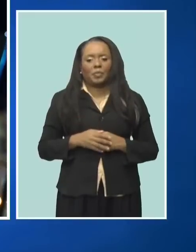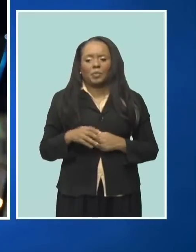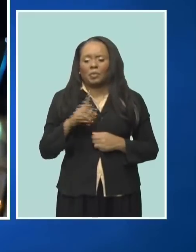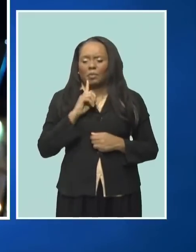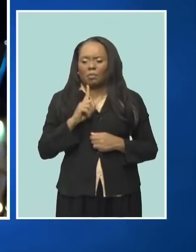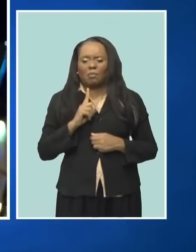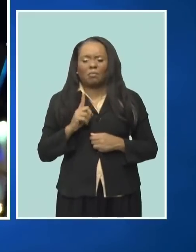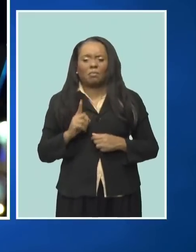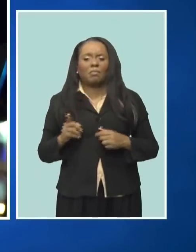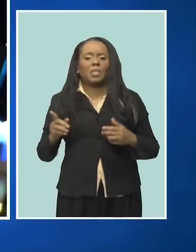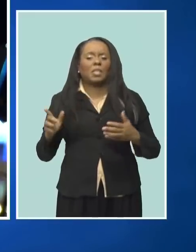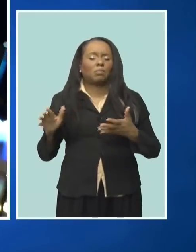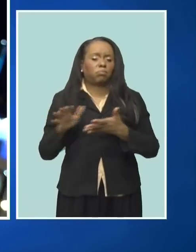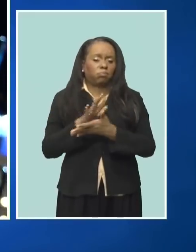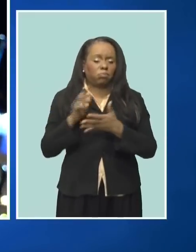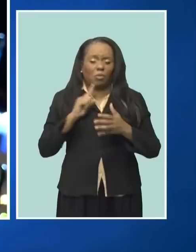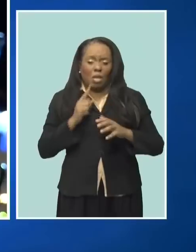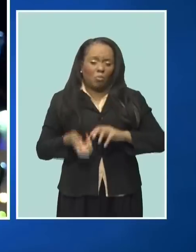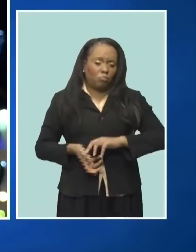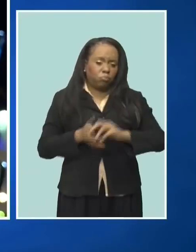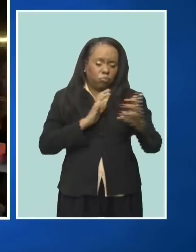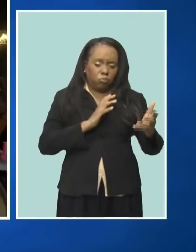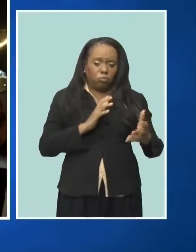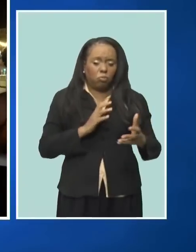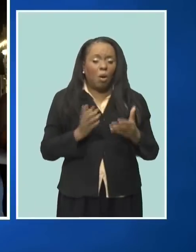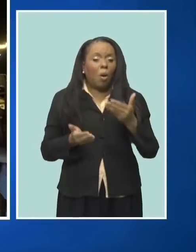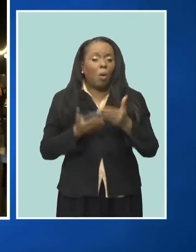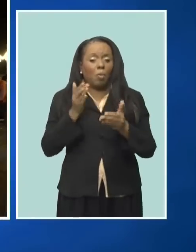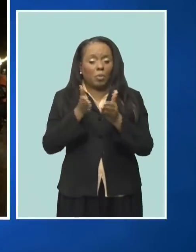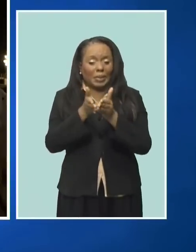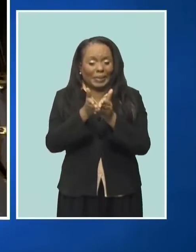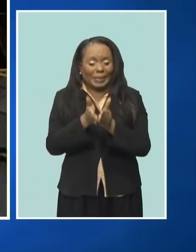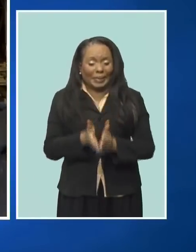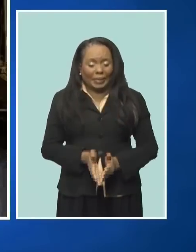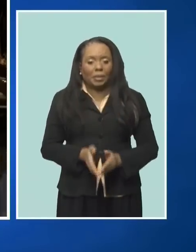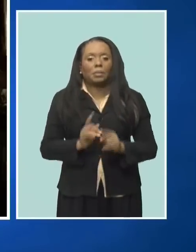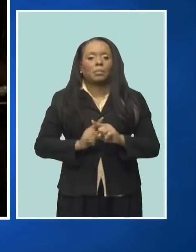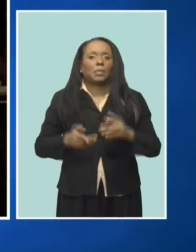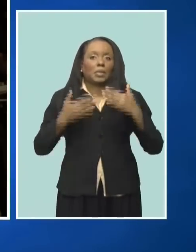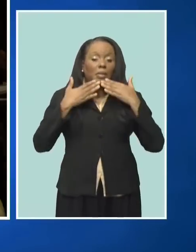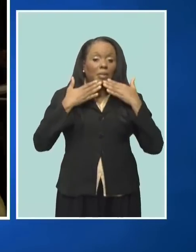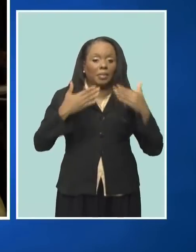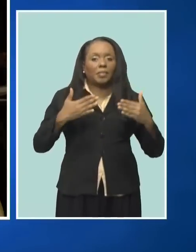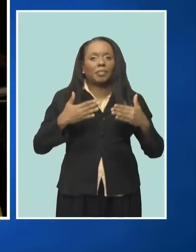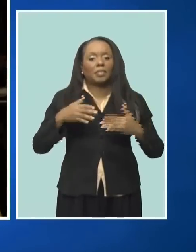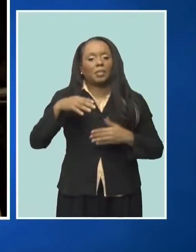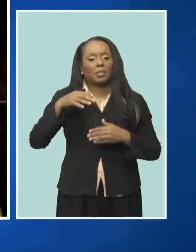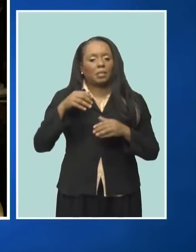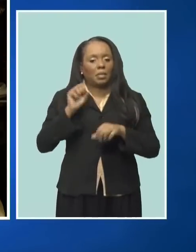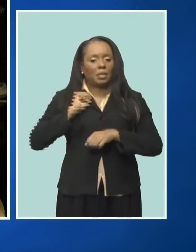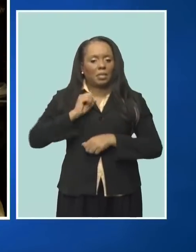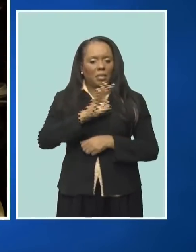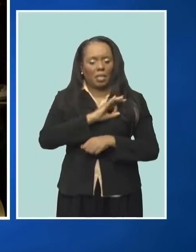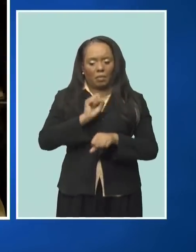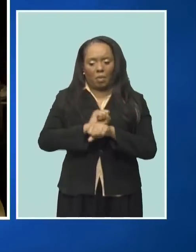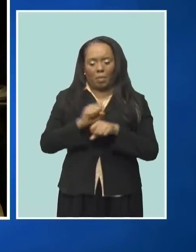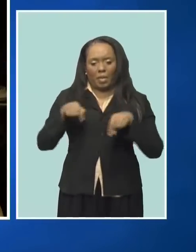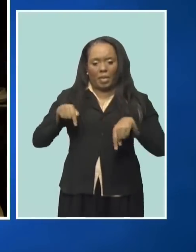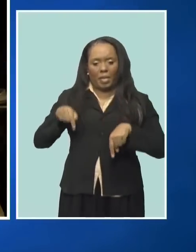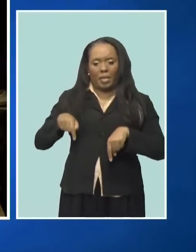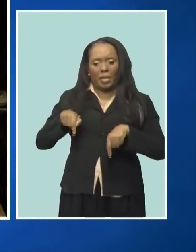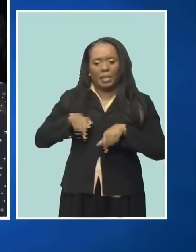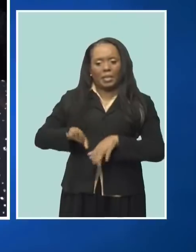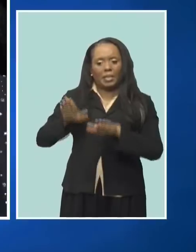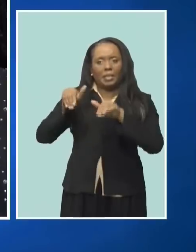boat. Actually, it nearly sank, right? Thankfully to the port staff, port